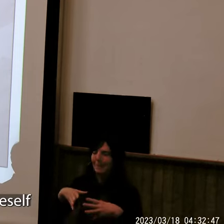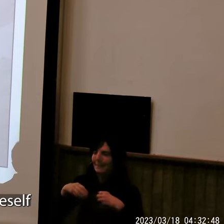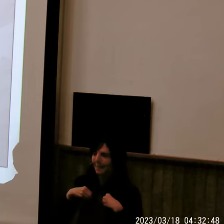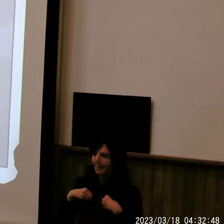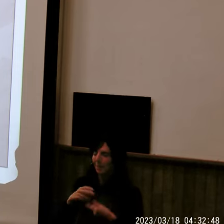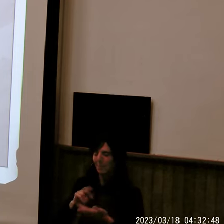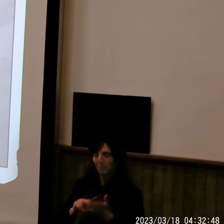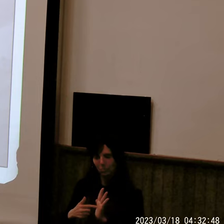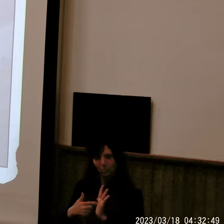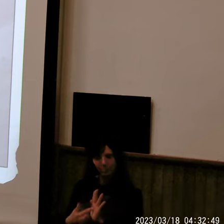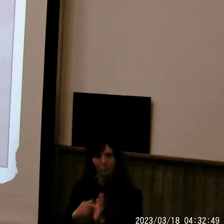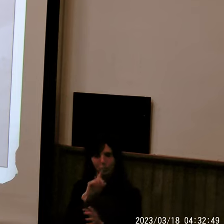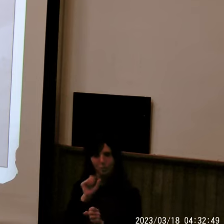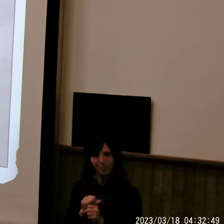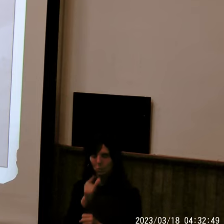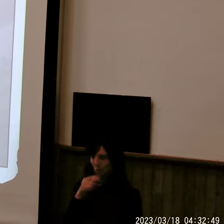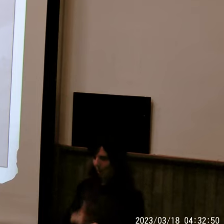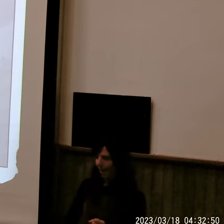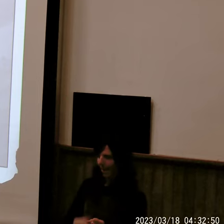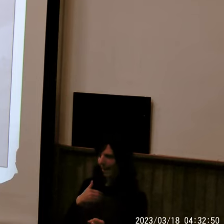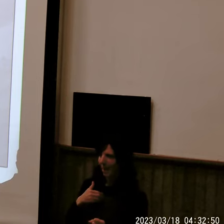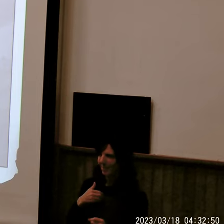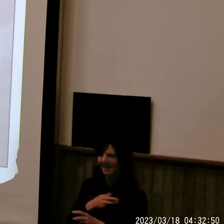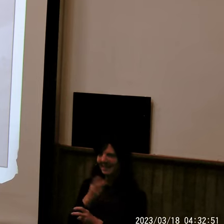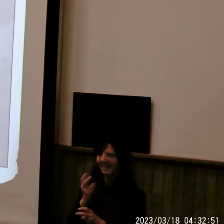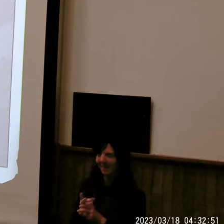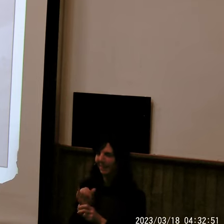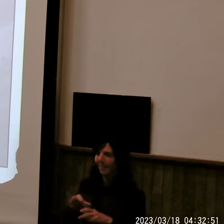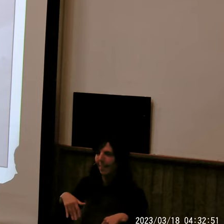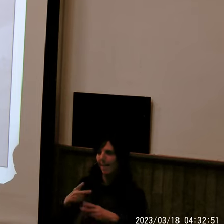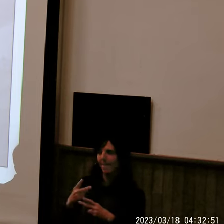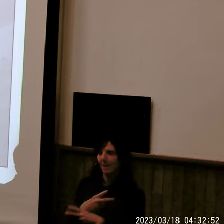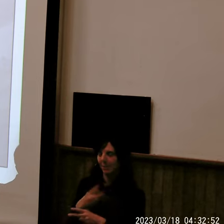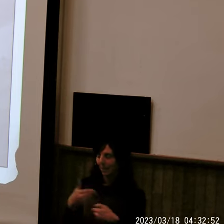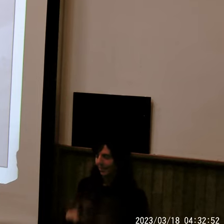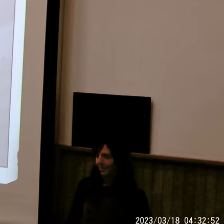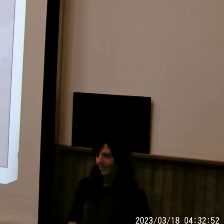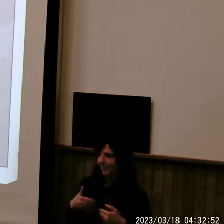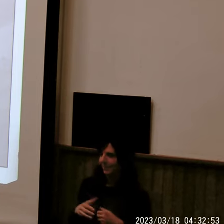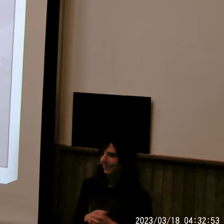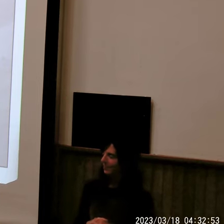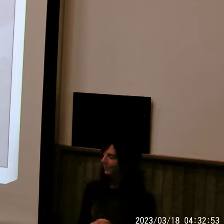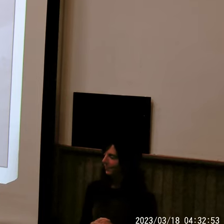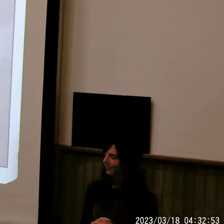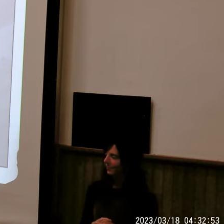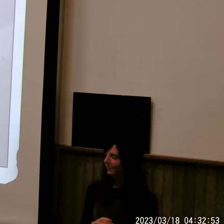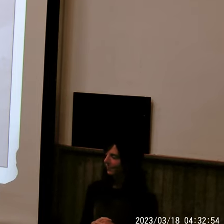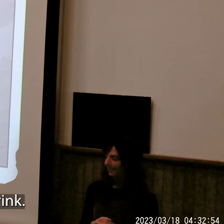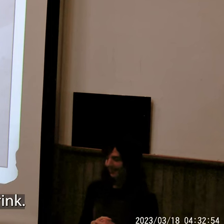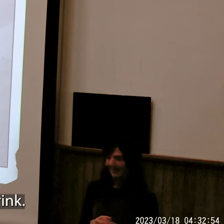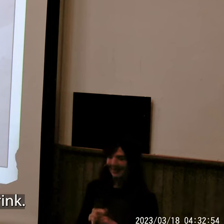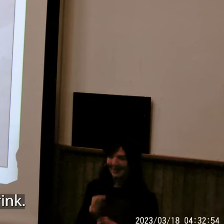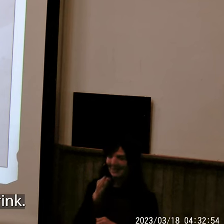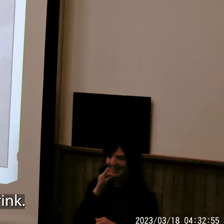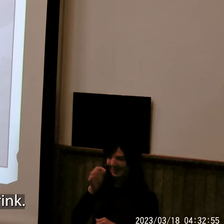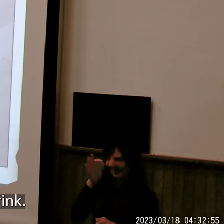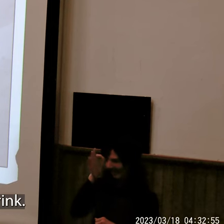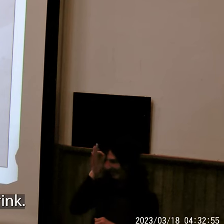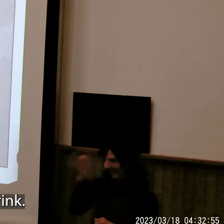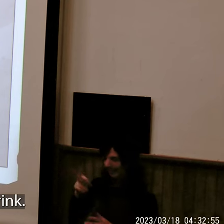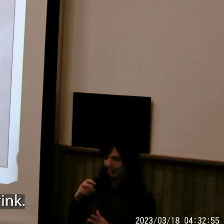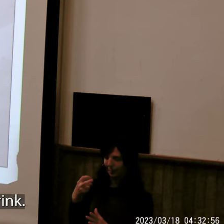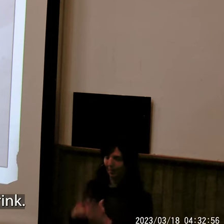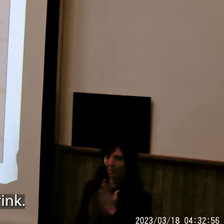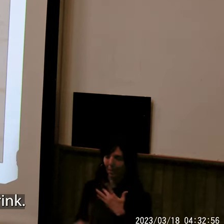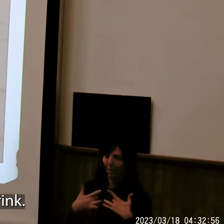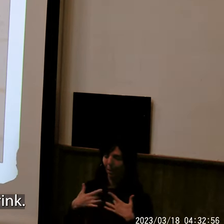be oneself when one is still figuring out what that even means, and a tale about getting close to the edge of oblivion and then coming back from